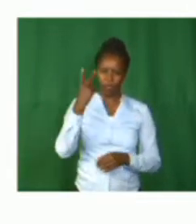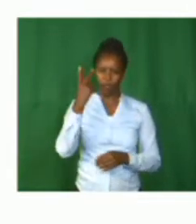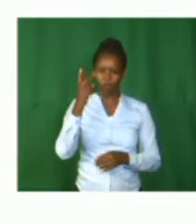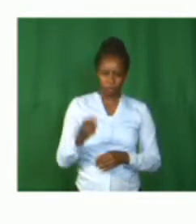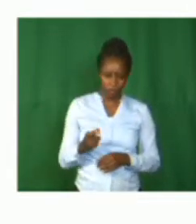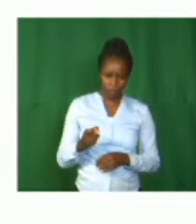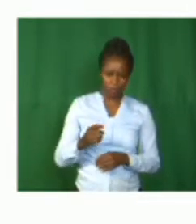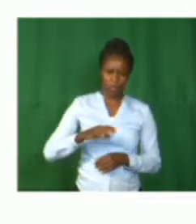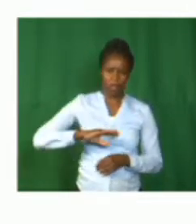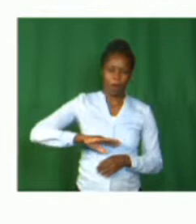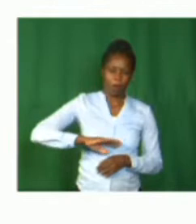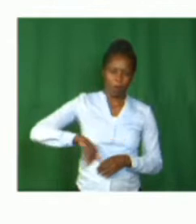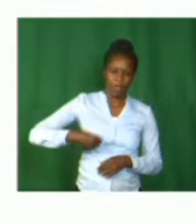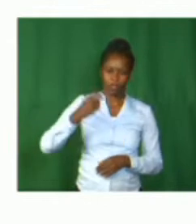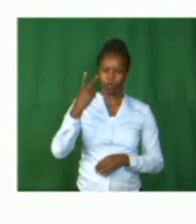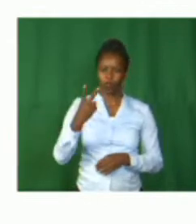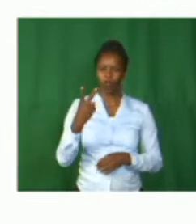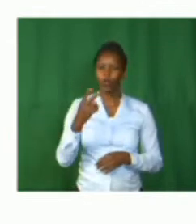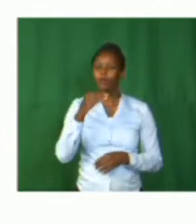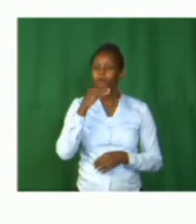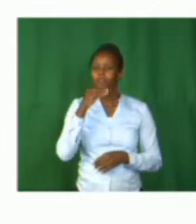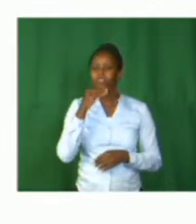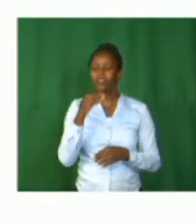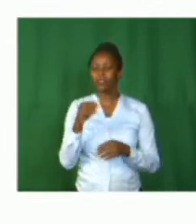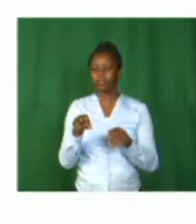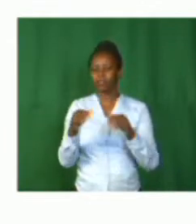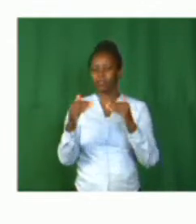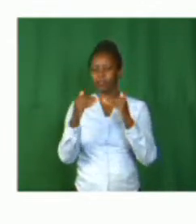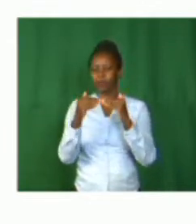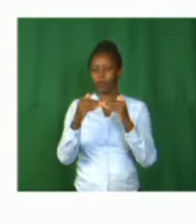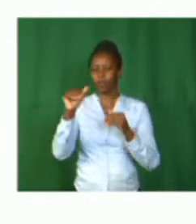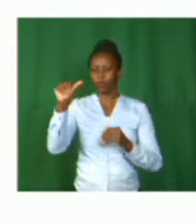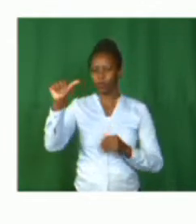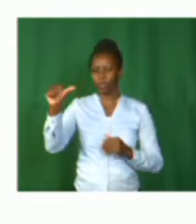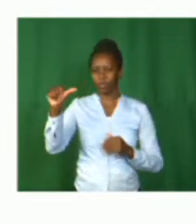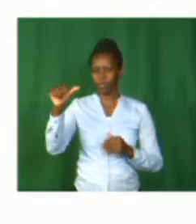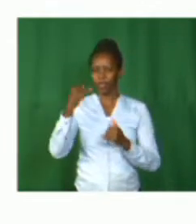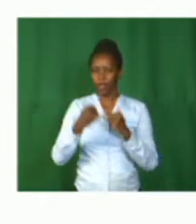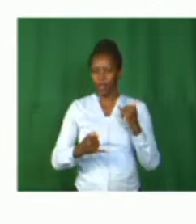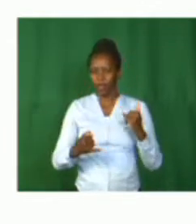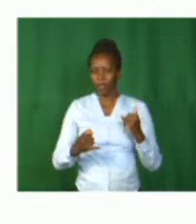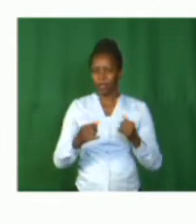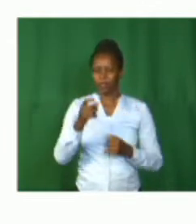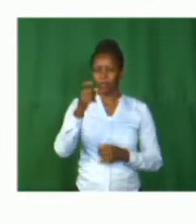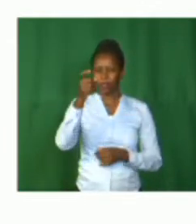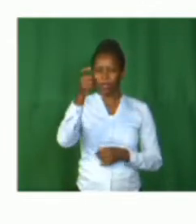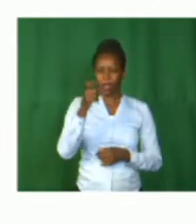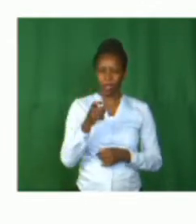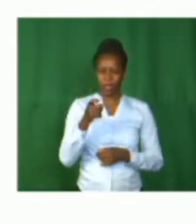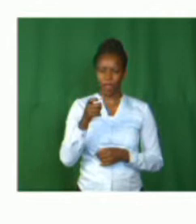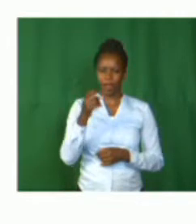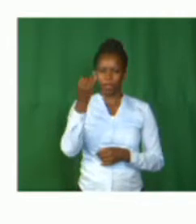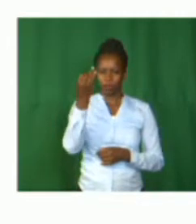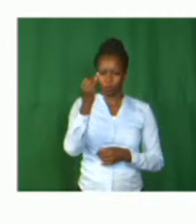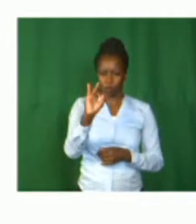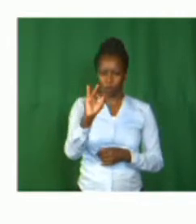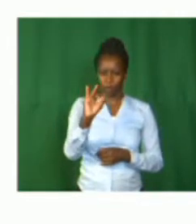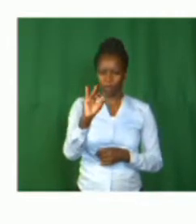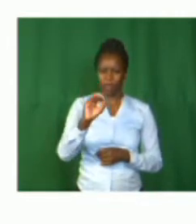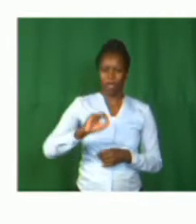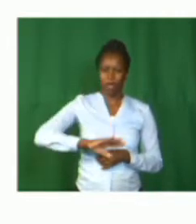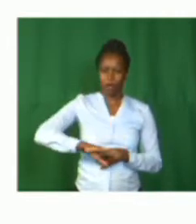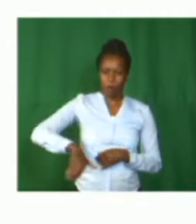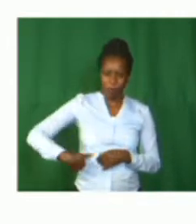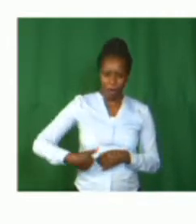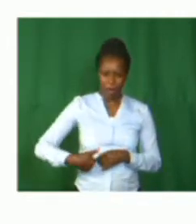6, which means now in our general formula our k is 6. And then the last equation that we are going to solve in